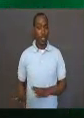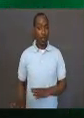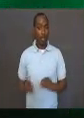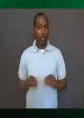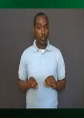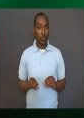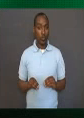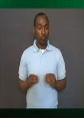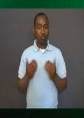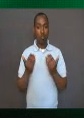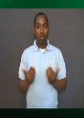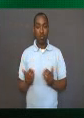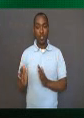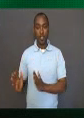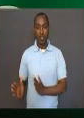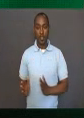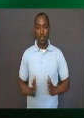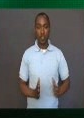Students, let's get ready.